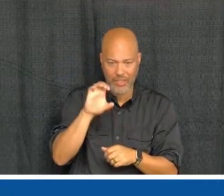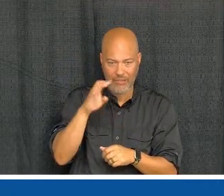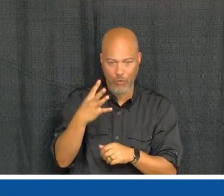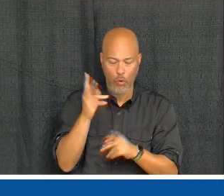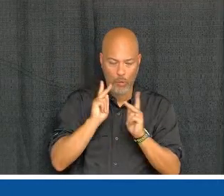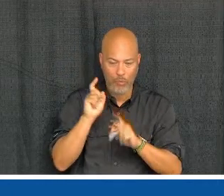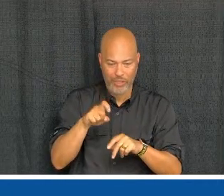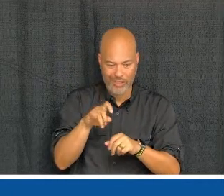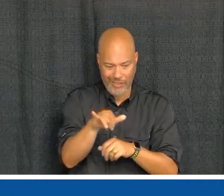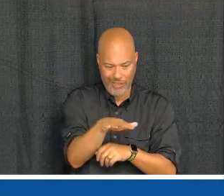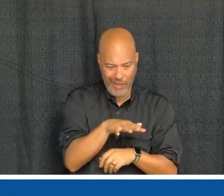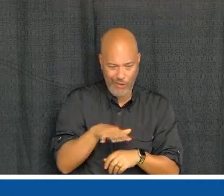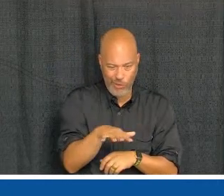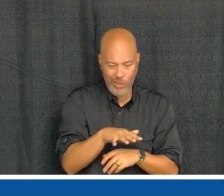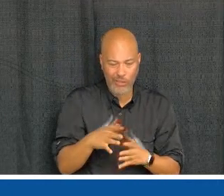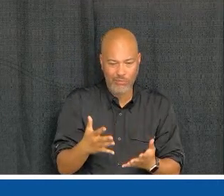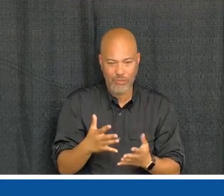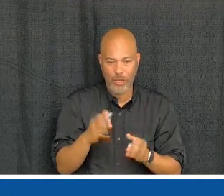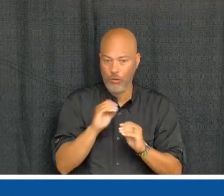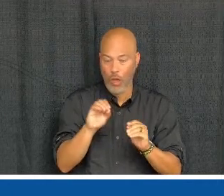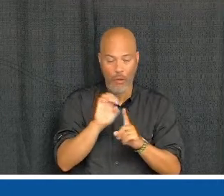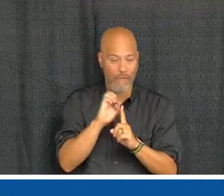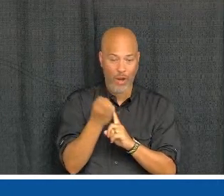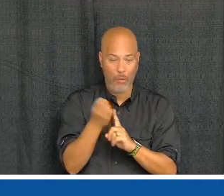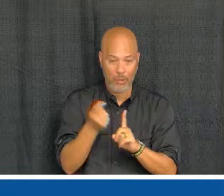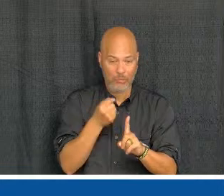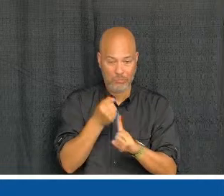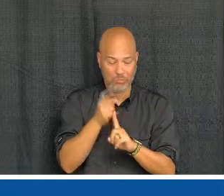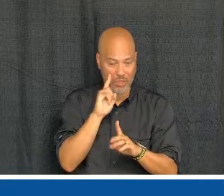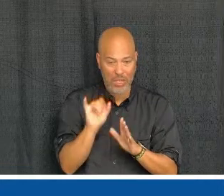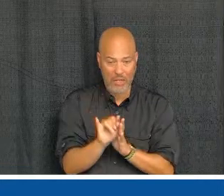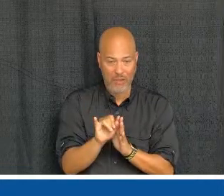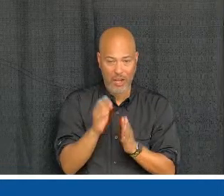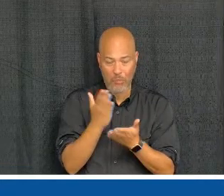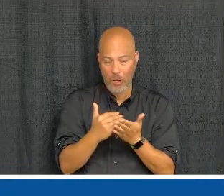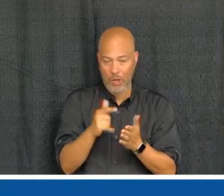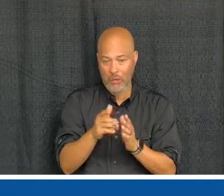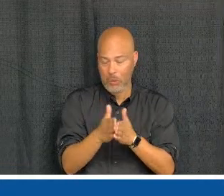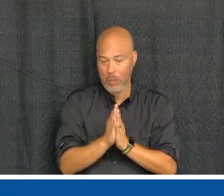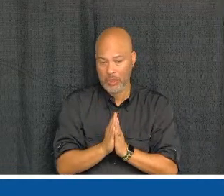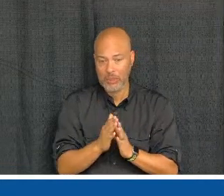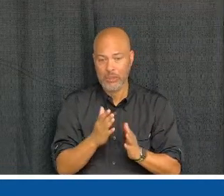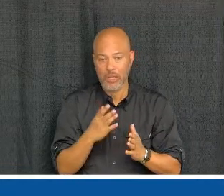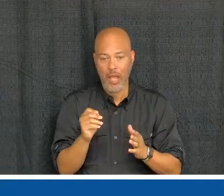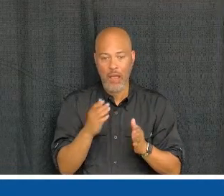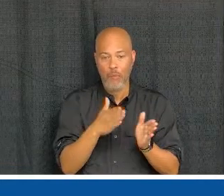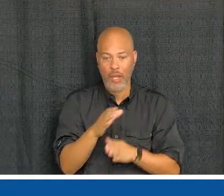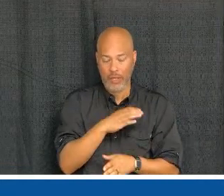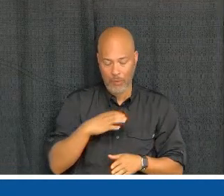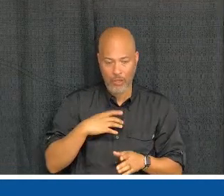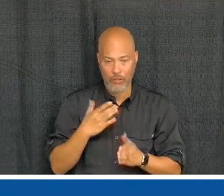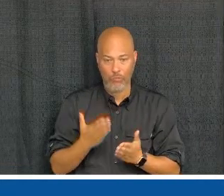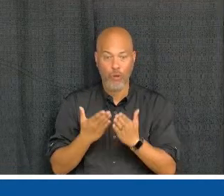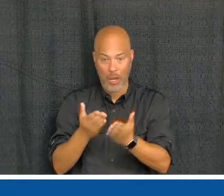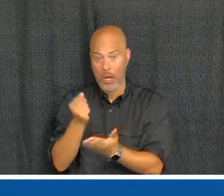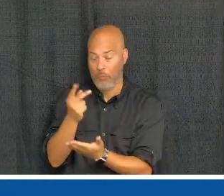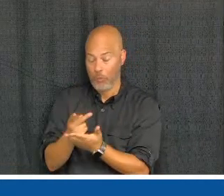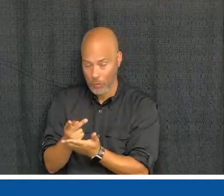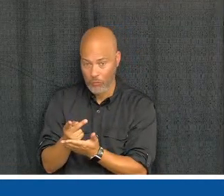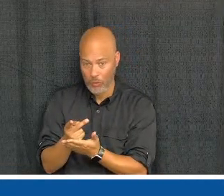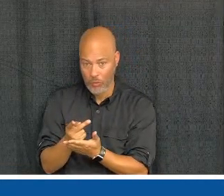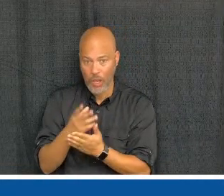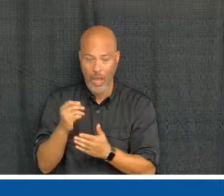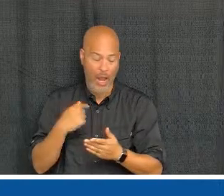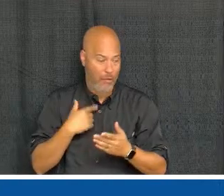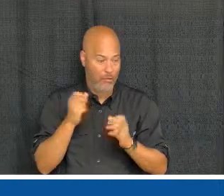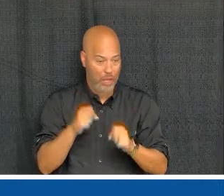this interchange. No adverse environmental issues were identified as part of this request. The Planning Commission does recommend approval, and I'll be